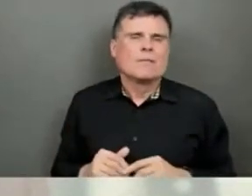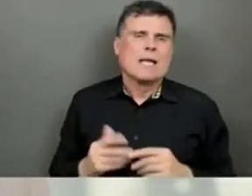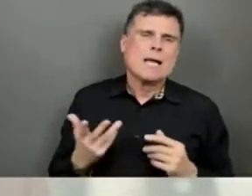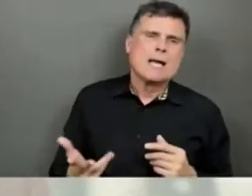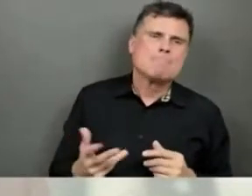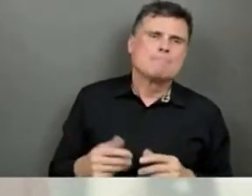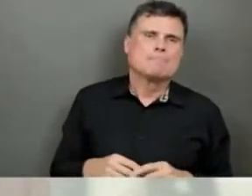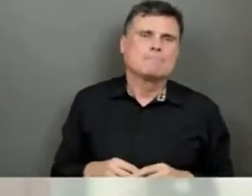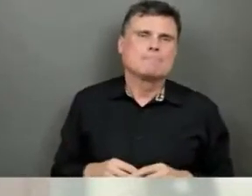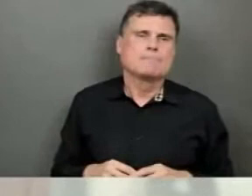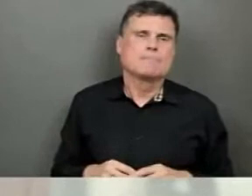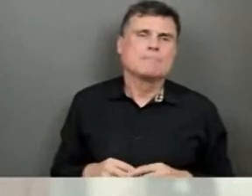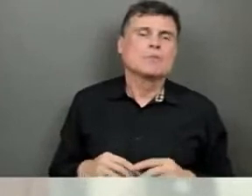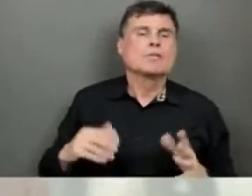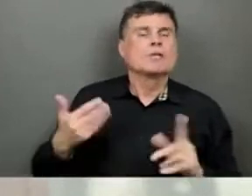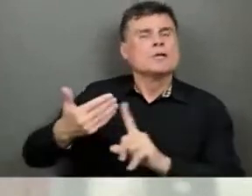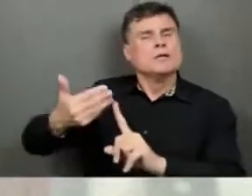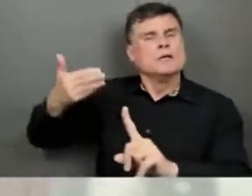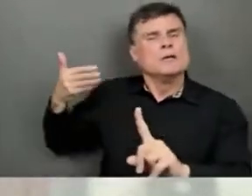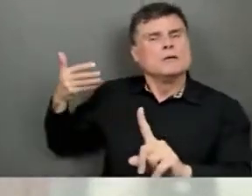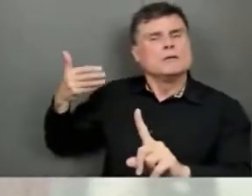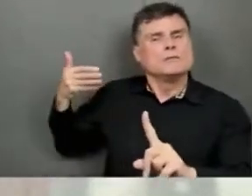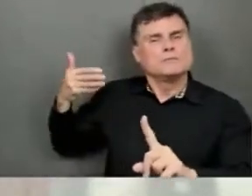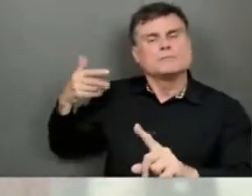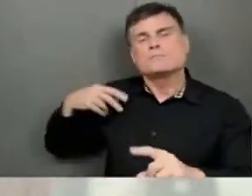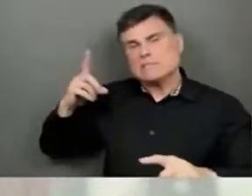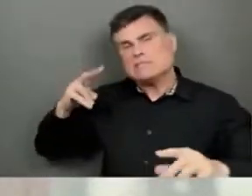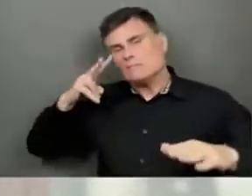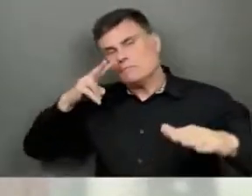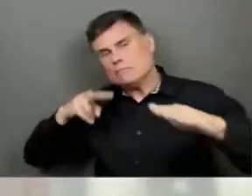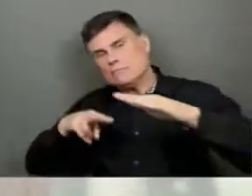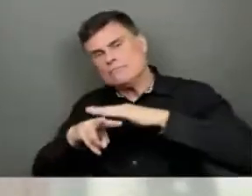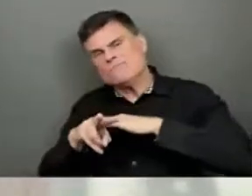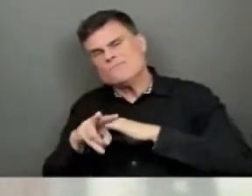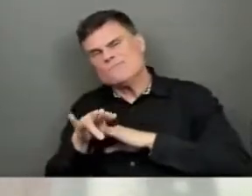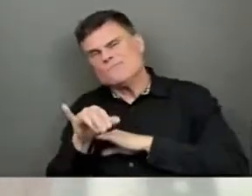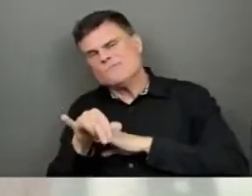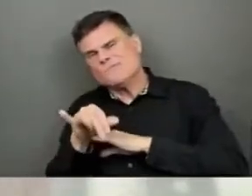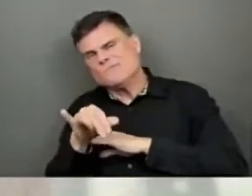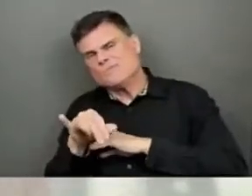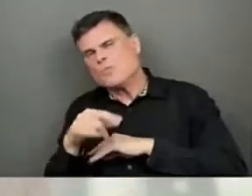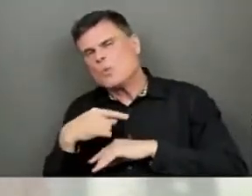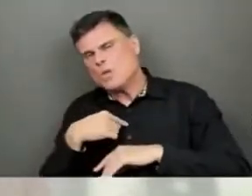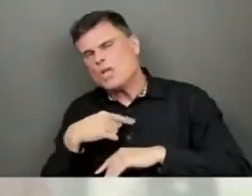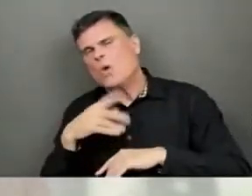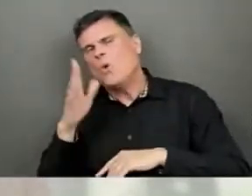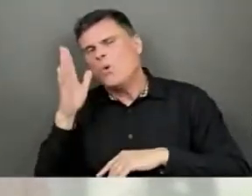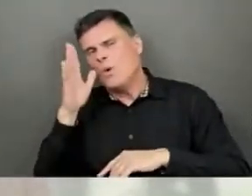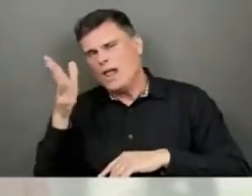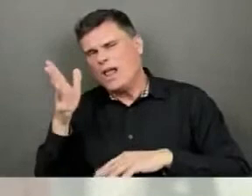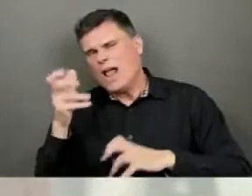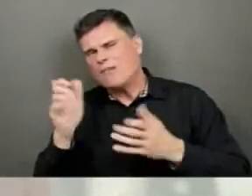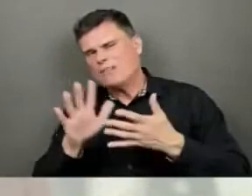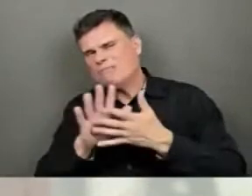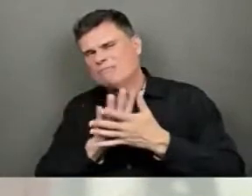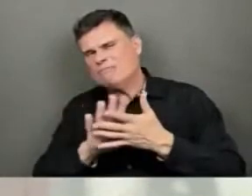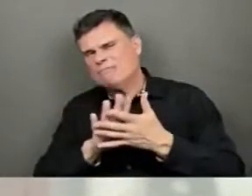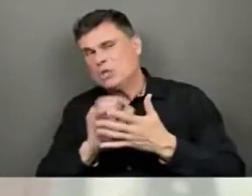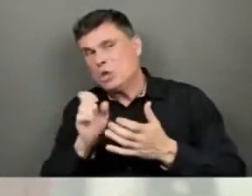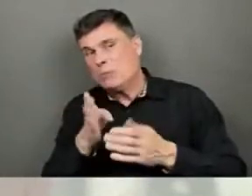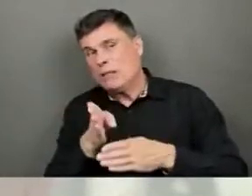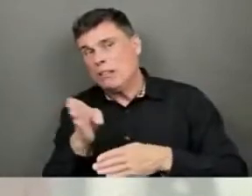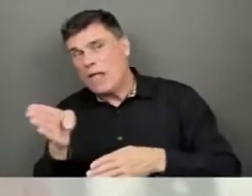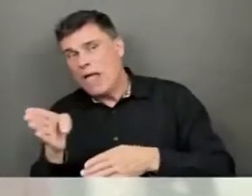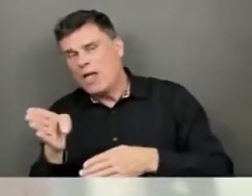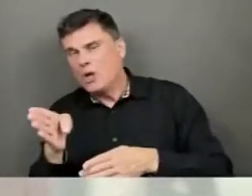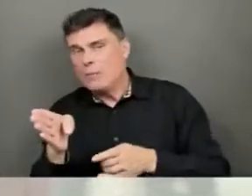early on that we were going to have a period of great uncertainty, and we were looking at what was happening in China. We looked at what